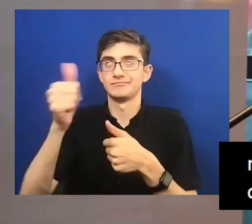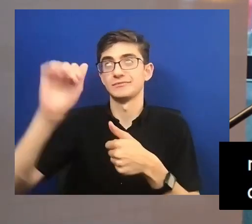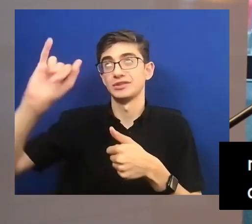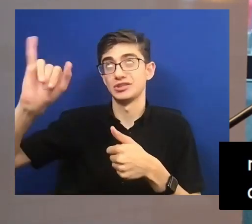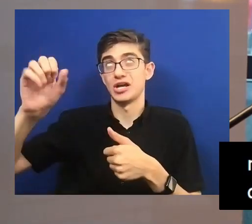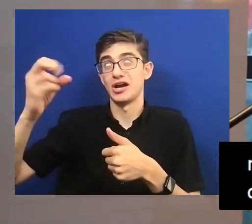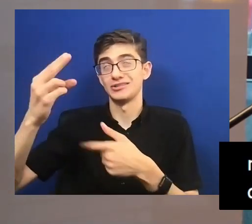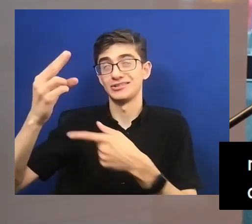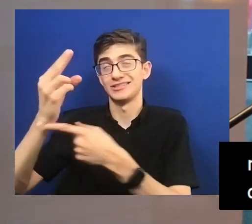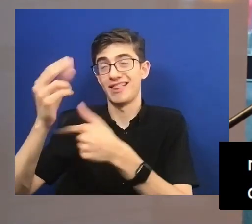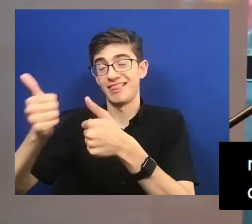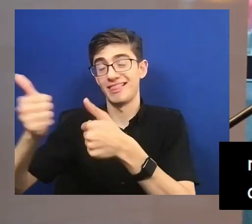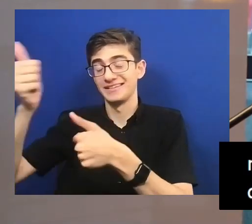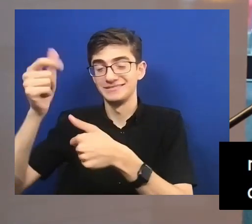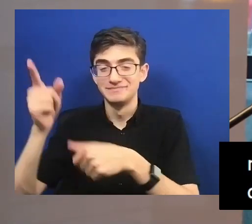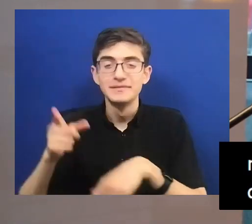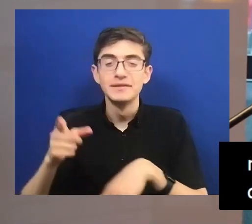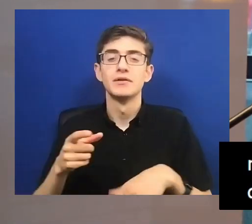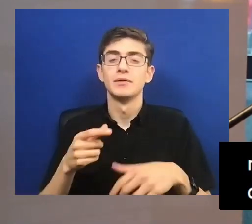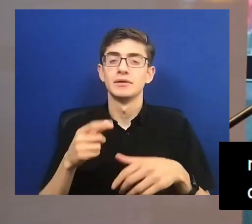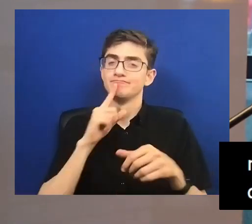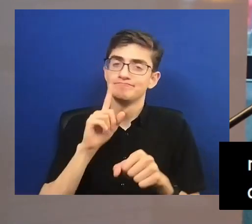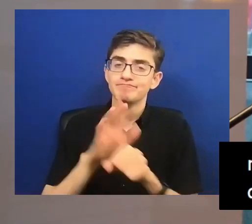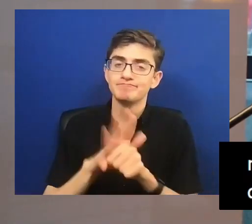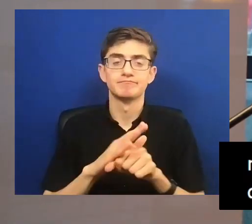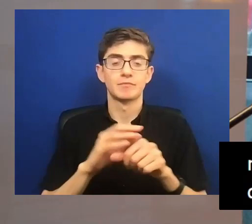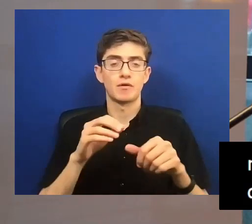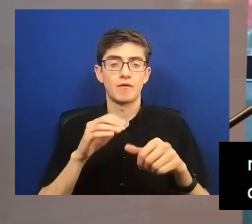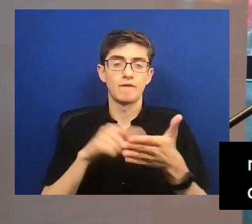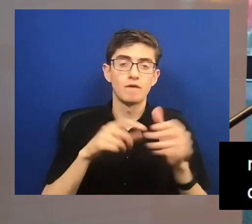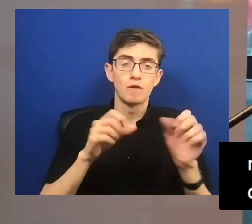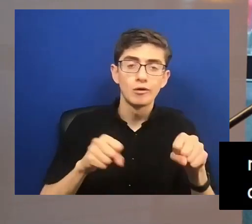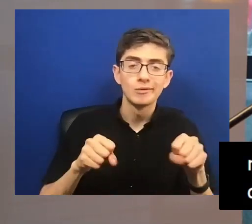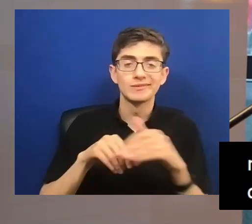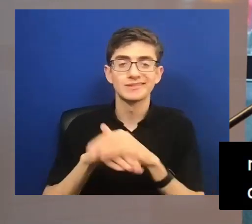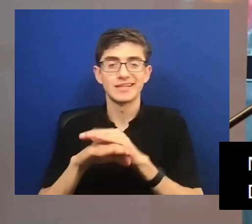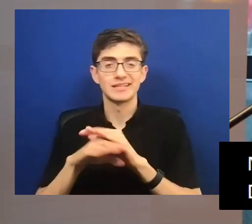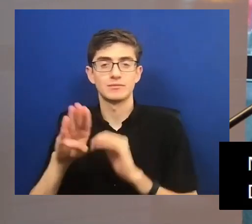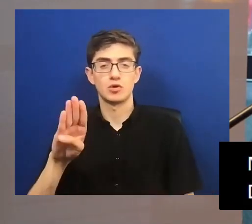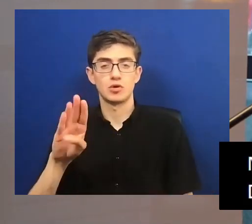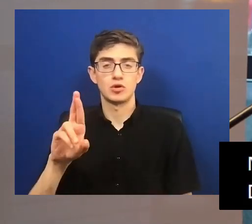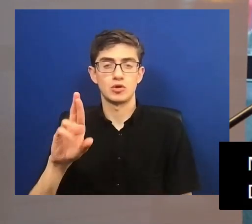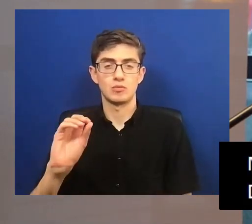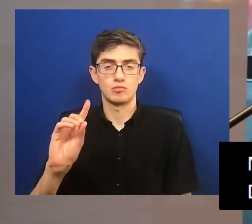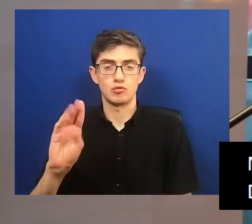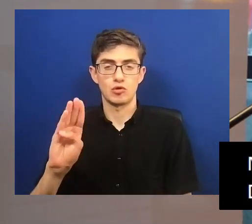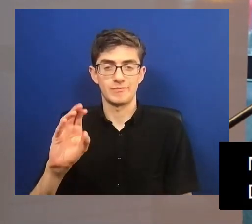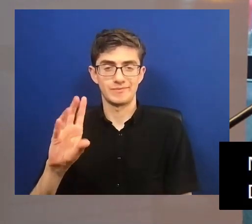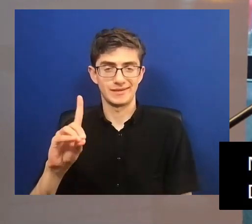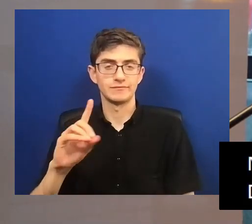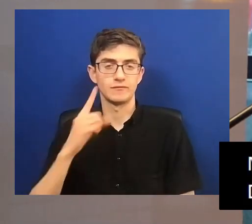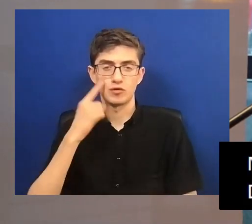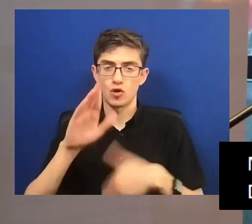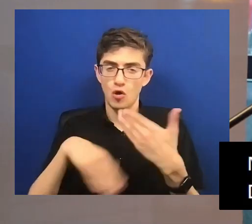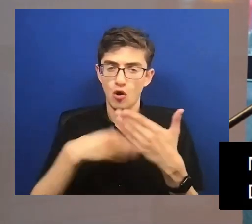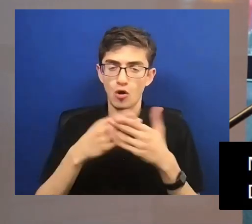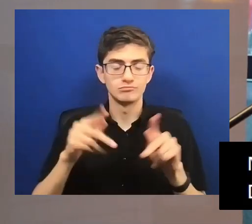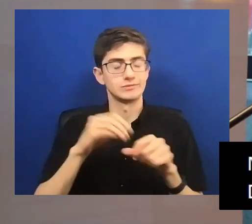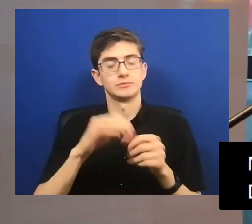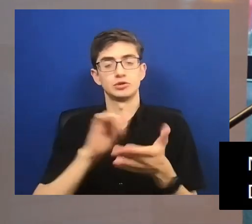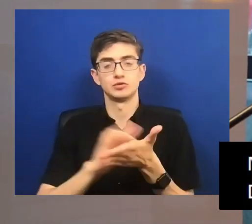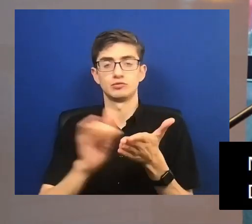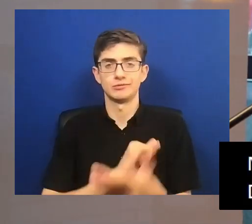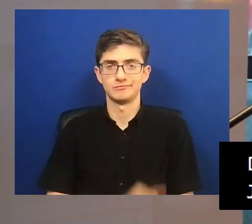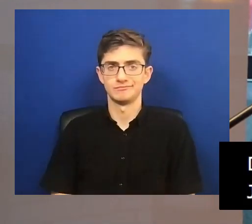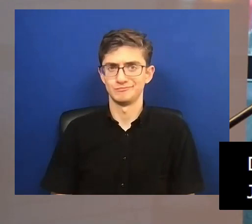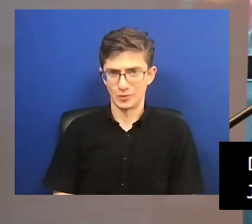and accessible broadband to the state of New York. So let's just talk really quickly, how are we going to do this? So under our program, under